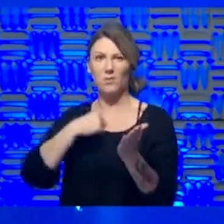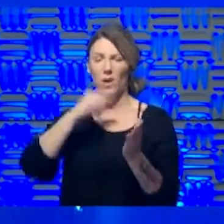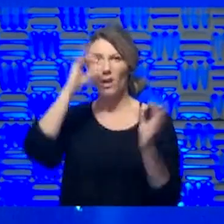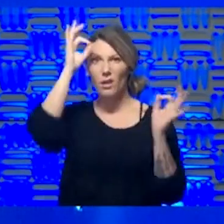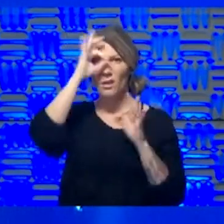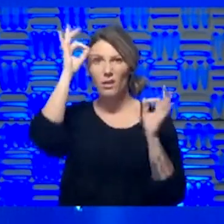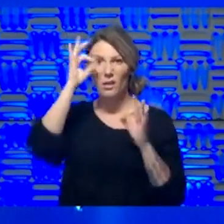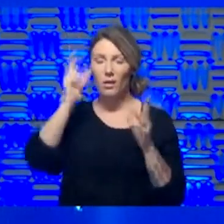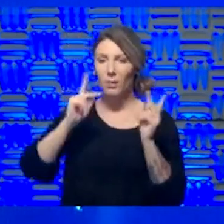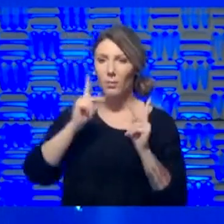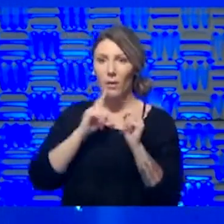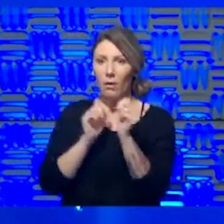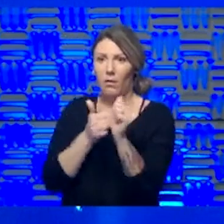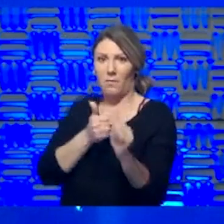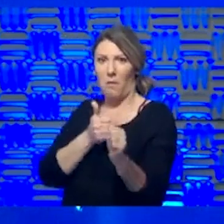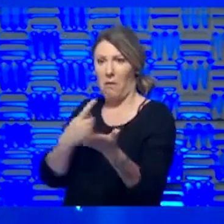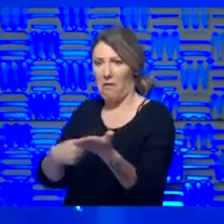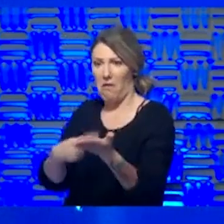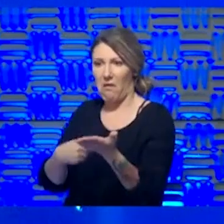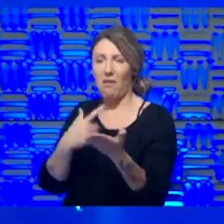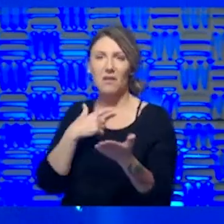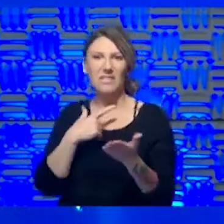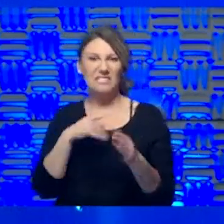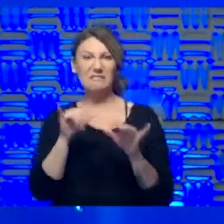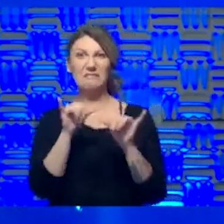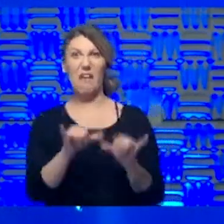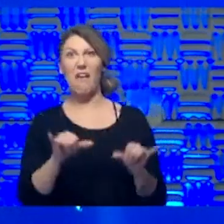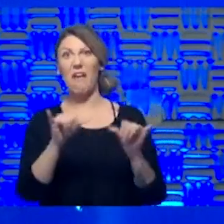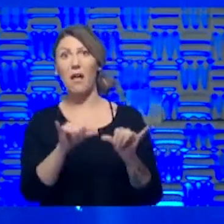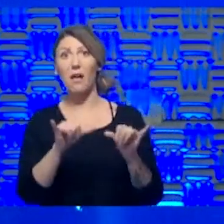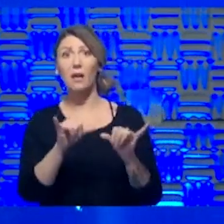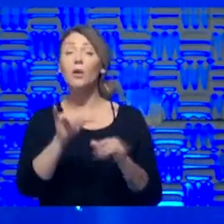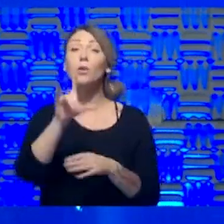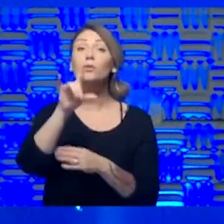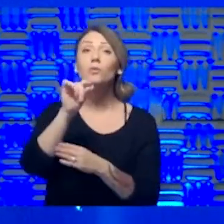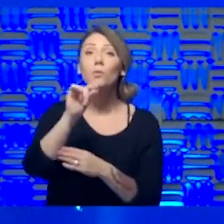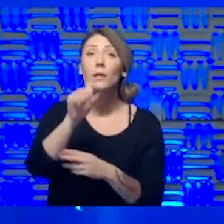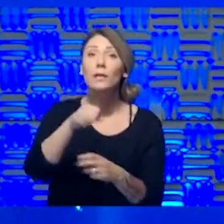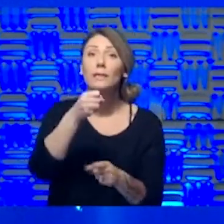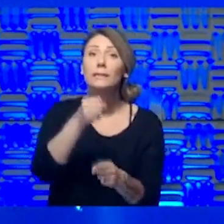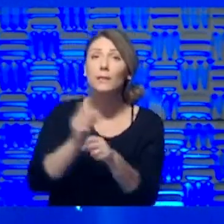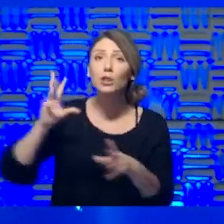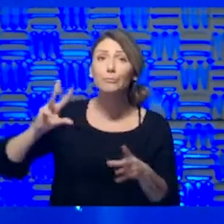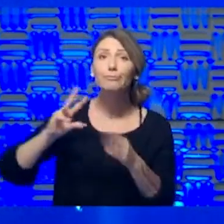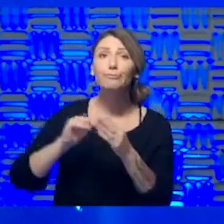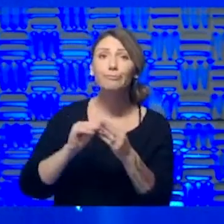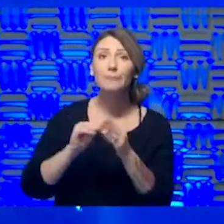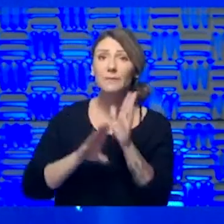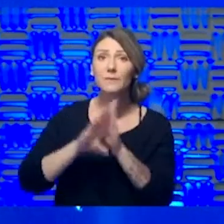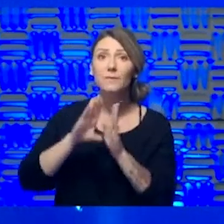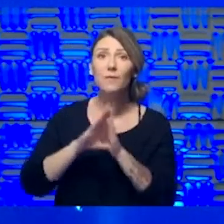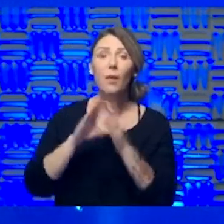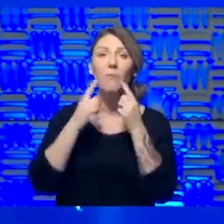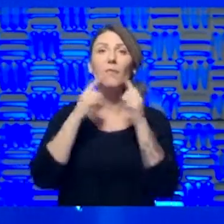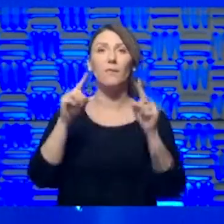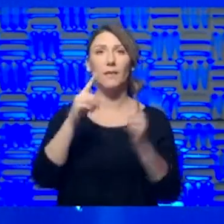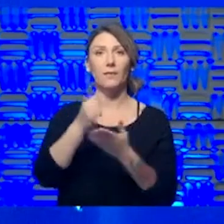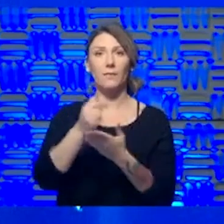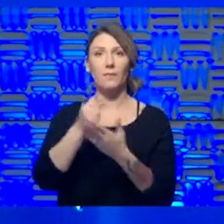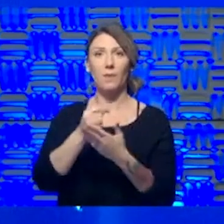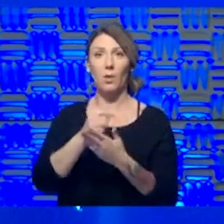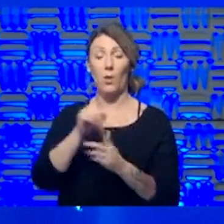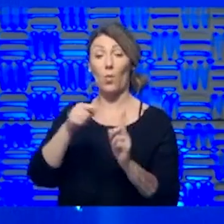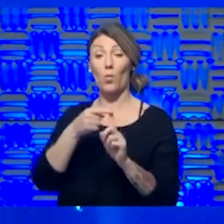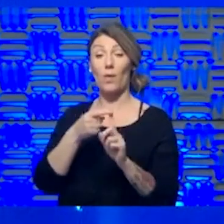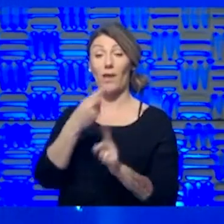didn't want to talk about it. It stayed in the closet for a long time. You know, it took 20 years to develop effective therapy. When Hep C was